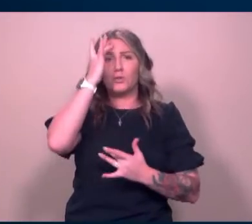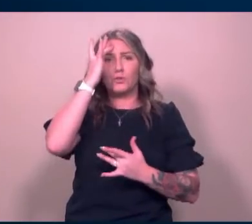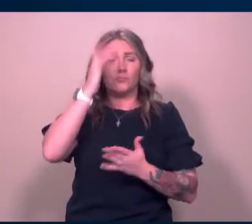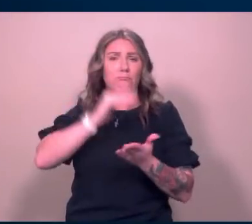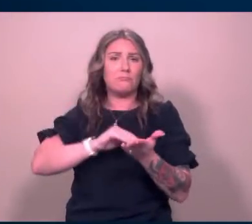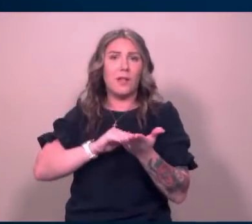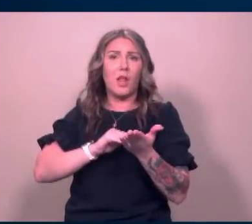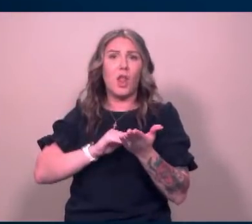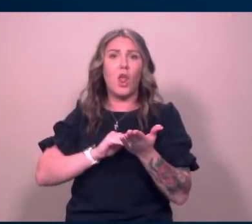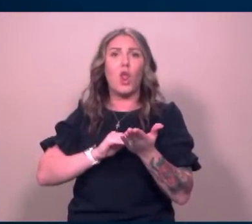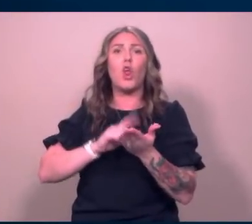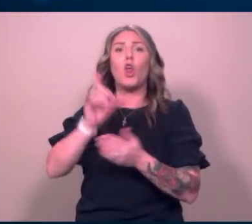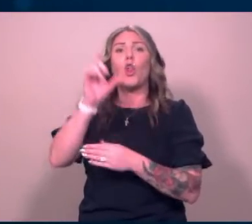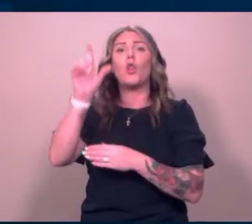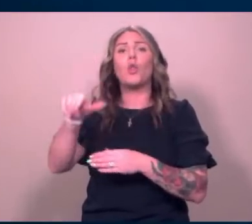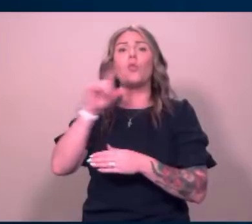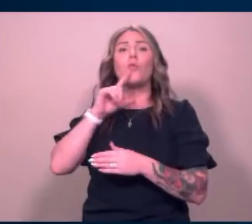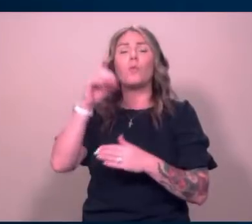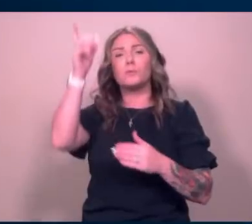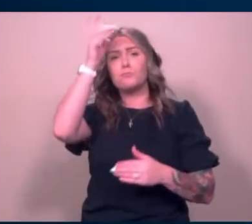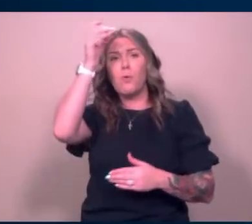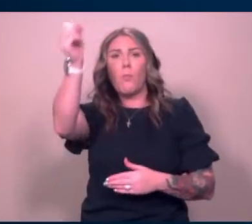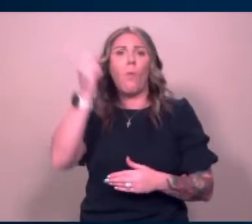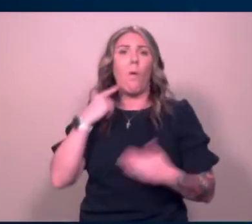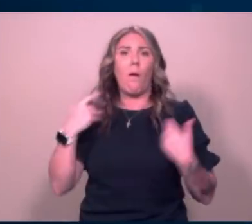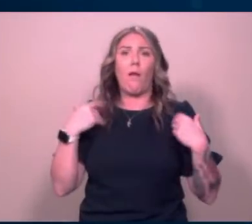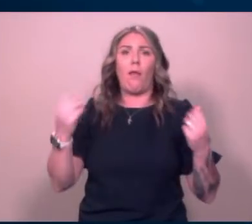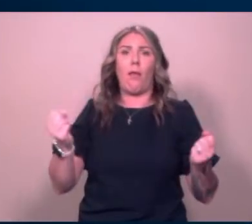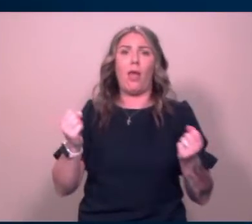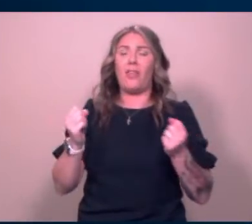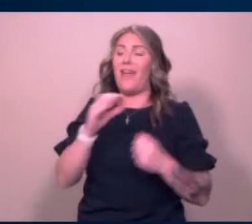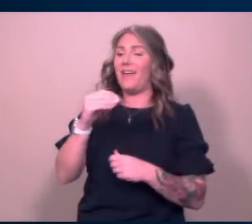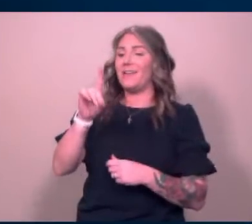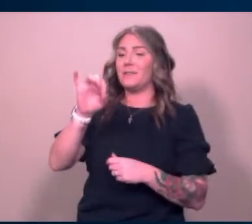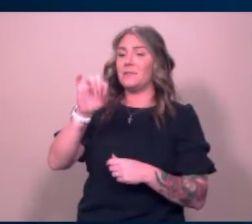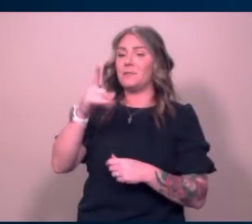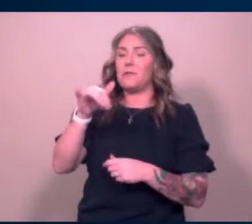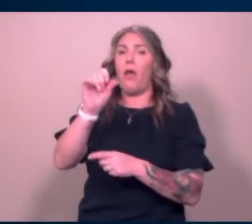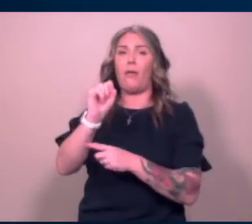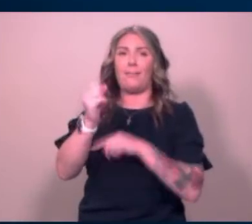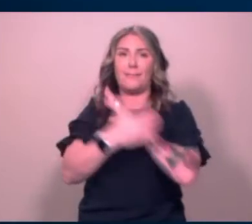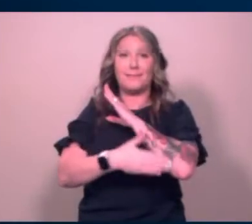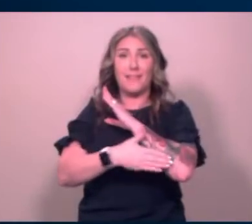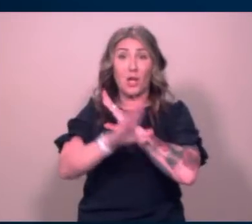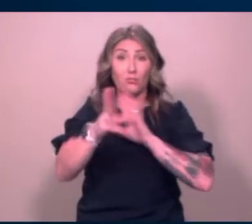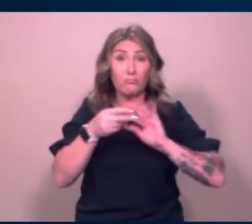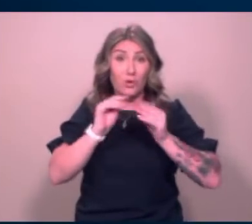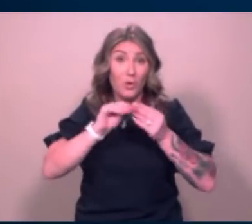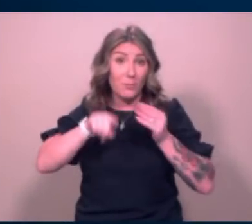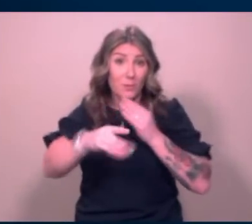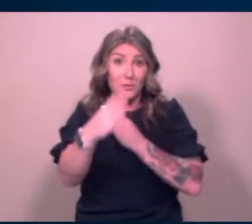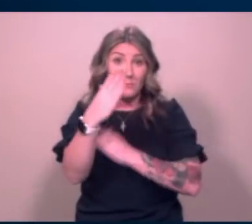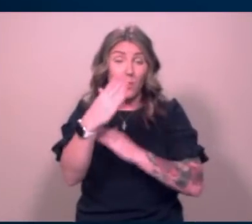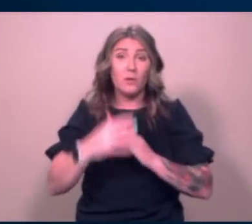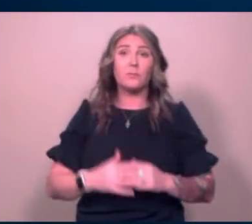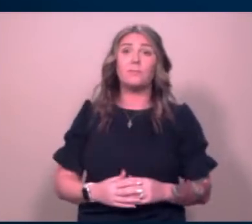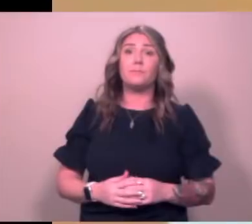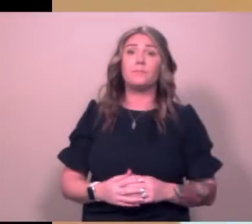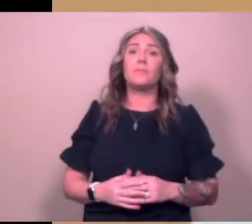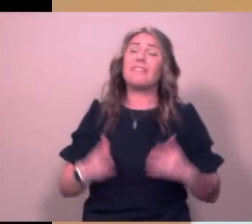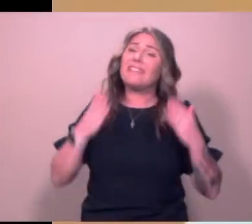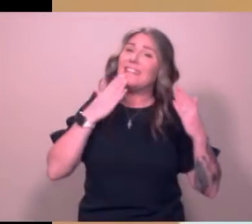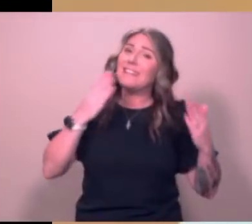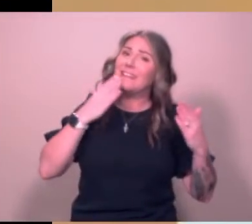Memorial Health and Deputy Public Health Officer for Douglas County. What numbers do you have to share with us today, Dr. Scrimshire? Thanks, Dr.